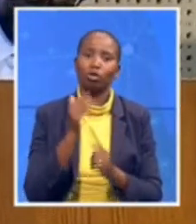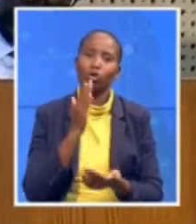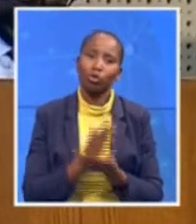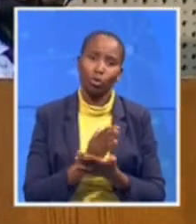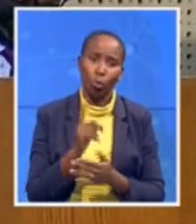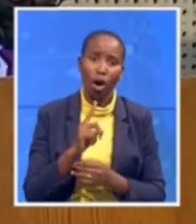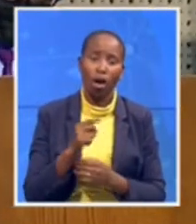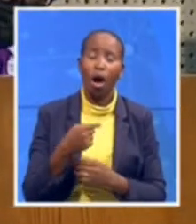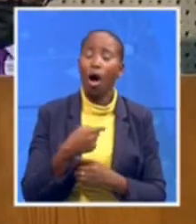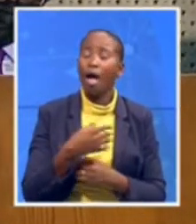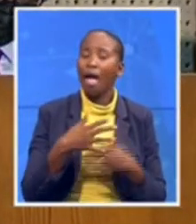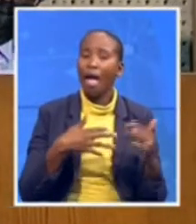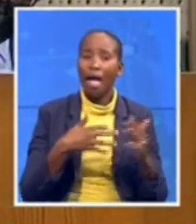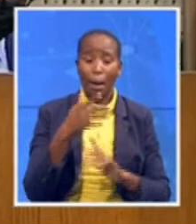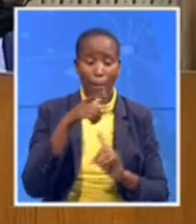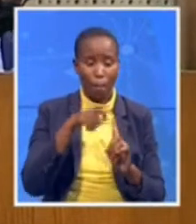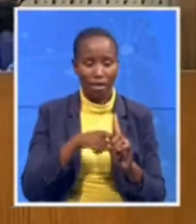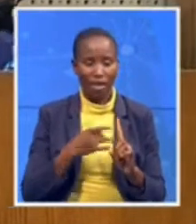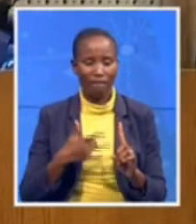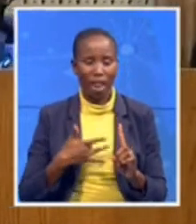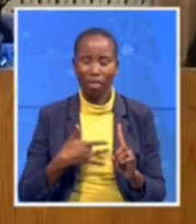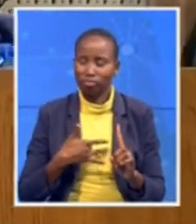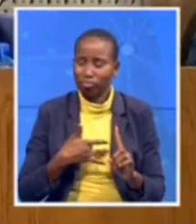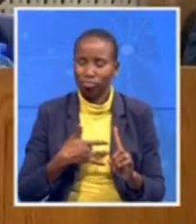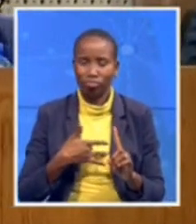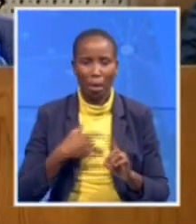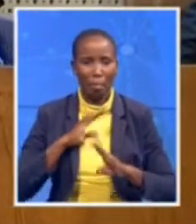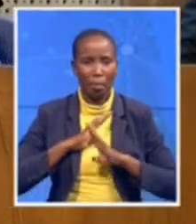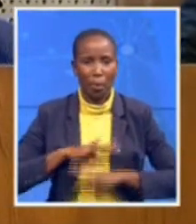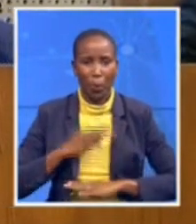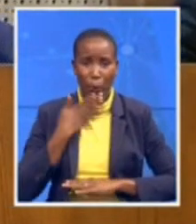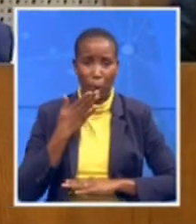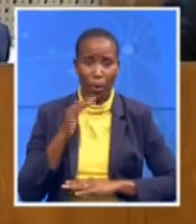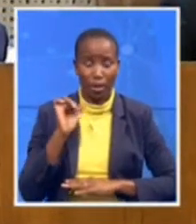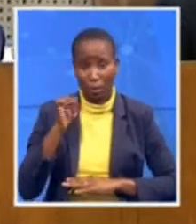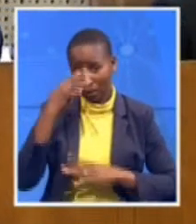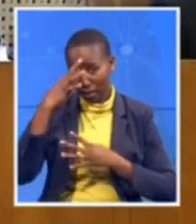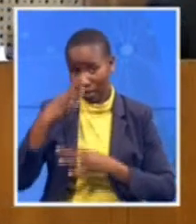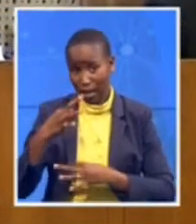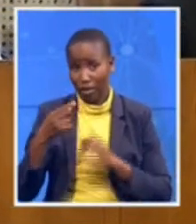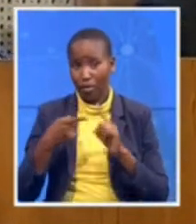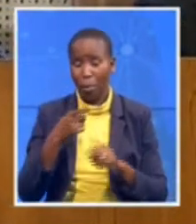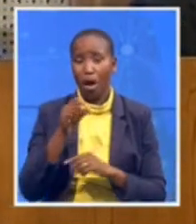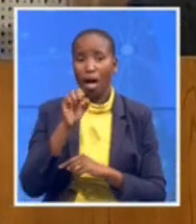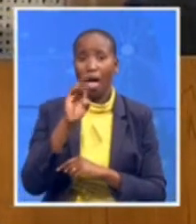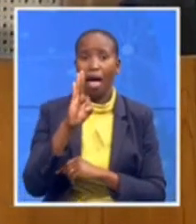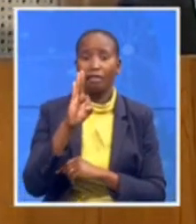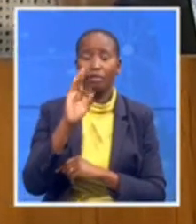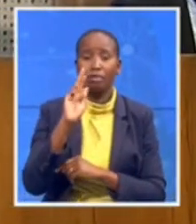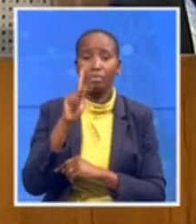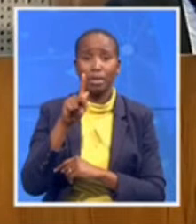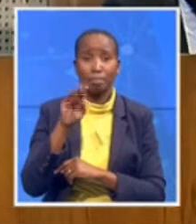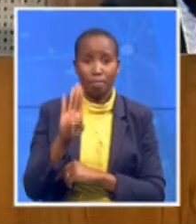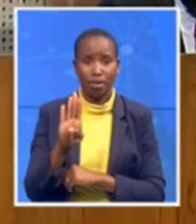with the decision of the FPB can take us through. I mean, from